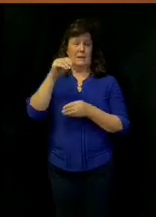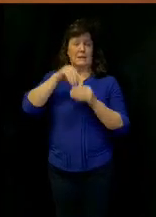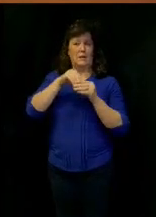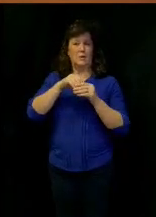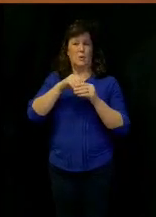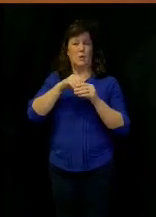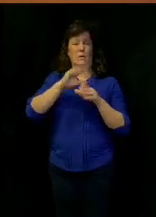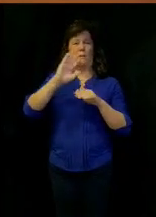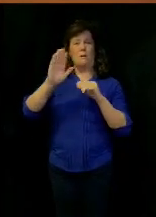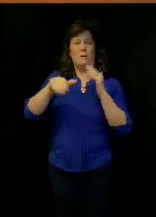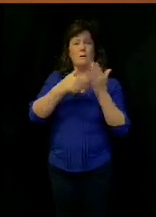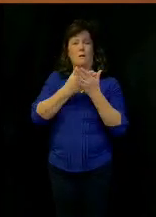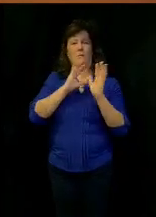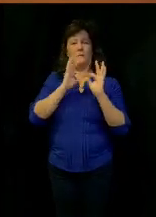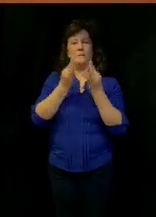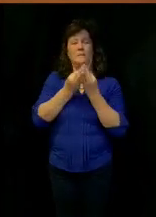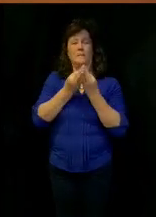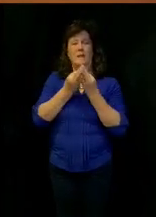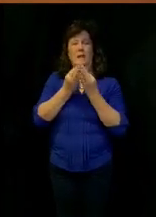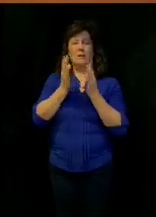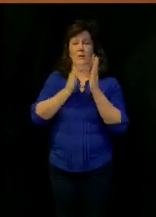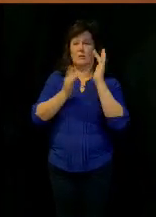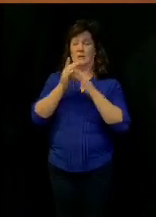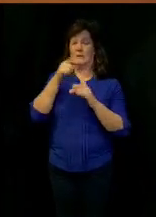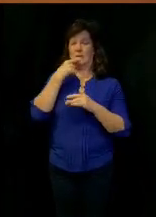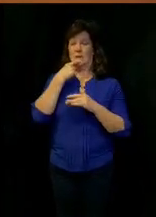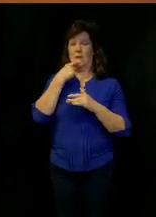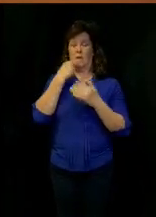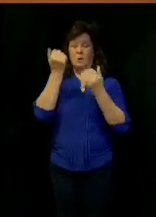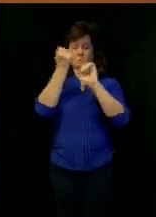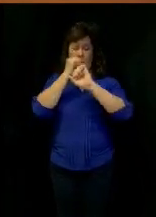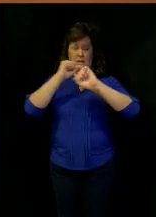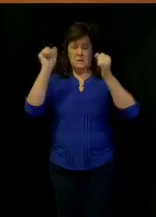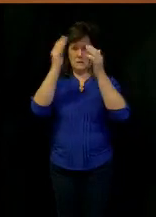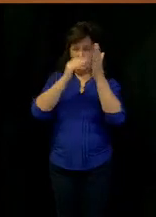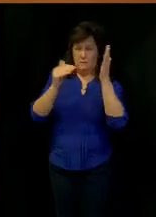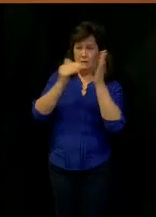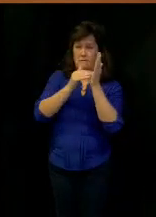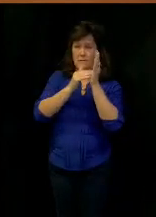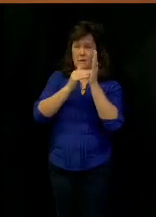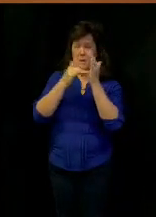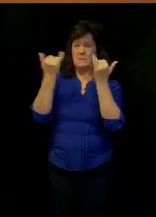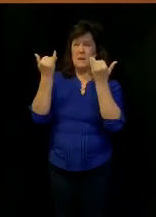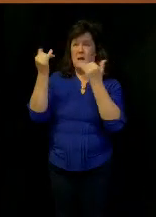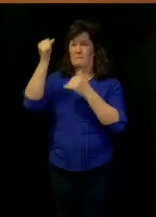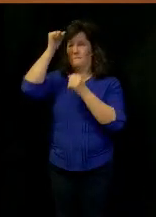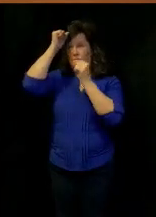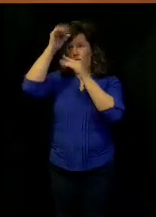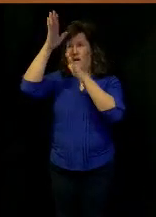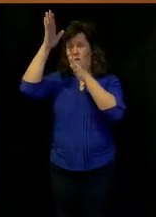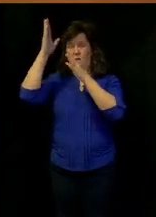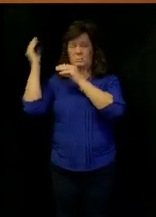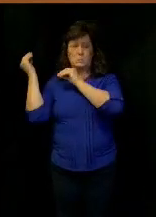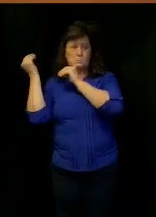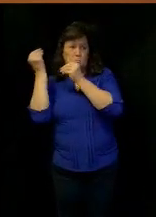to be born again. He equates it to a rebirth. Therefore, your father imparts his DNA, his characteristics, his